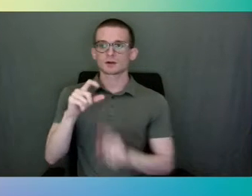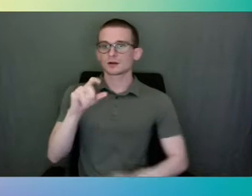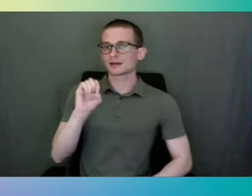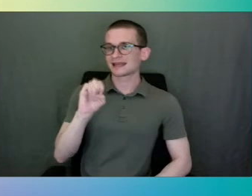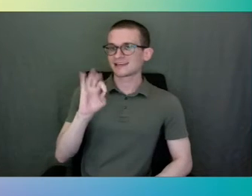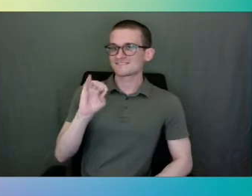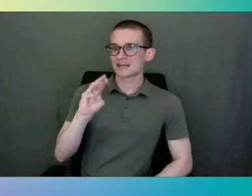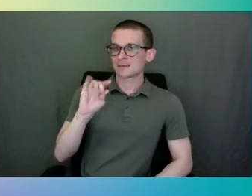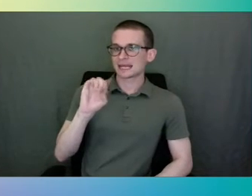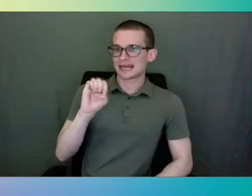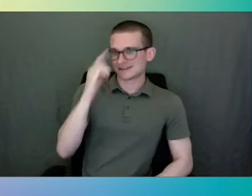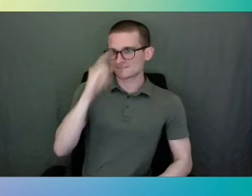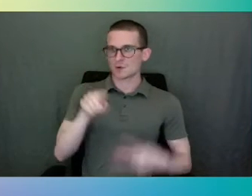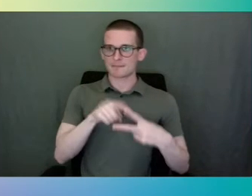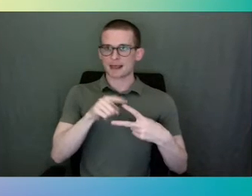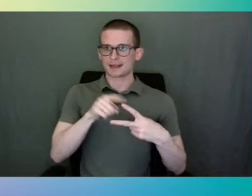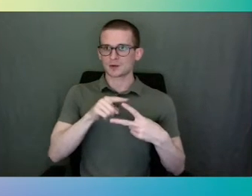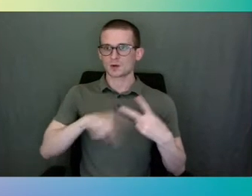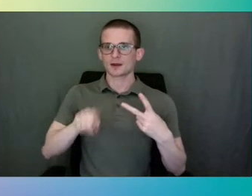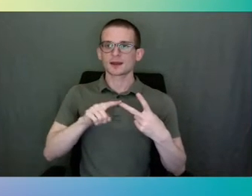for arsenokoitai.